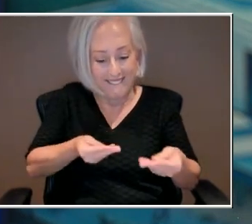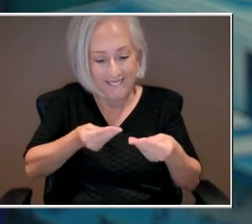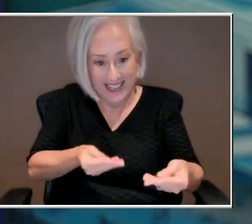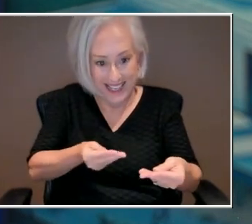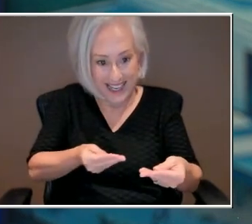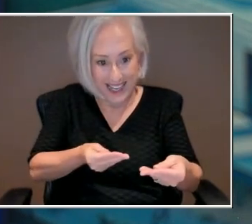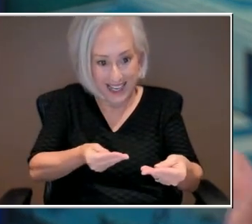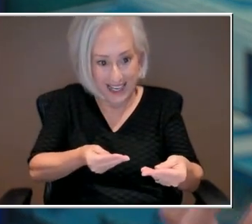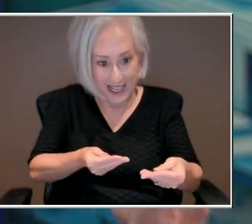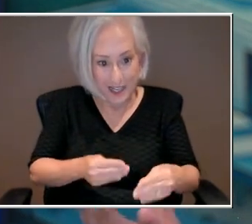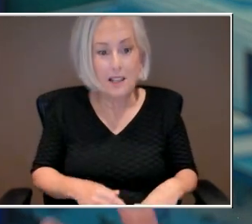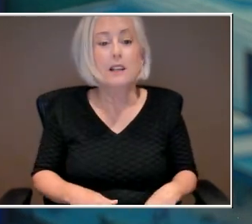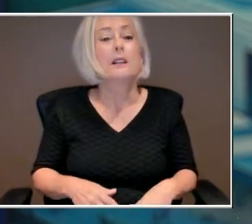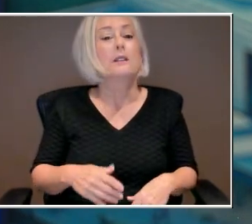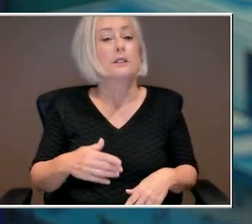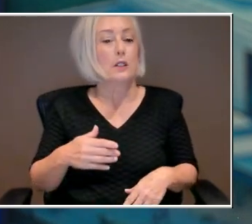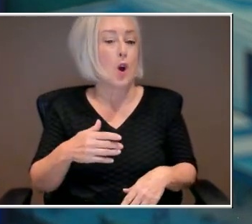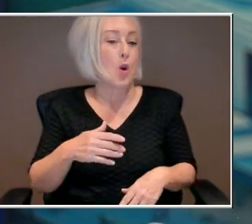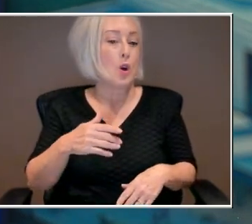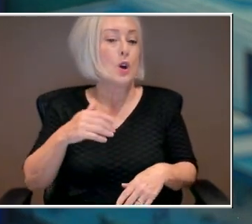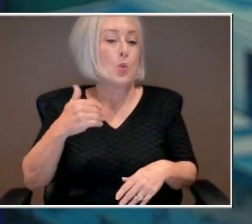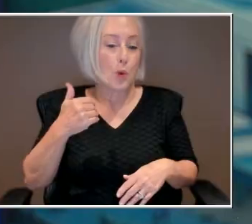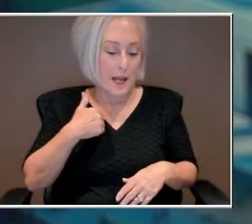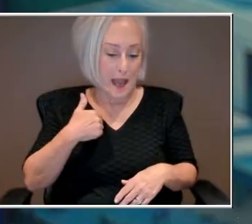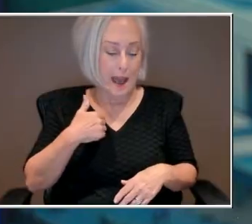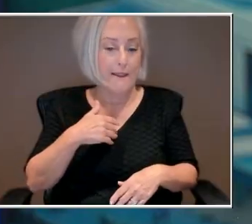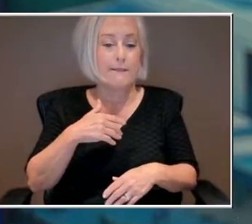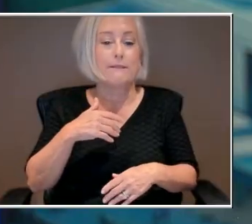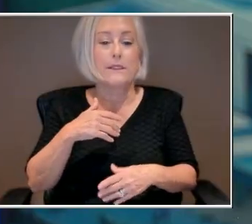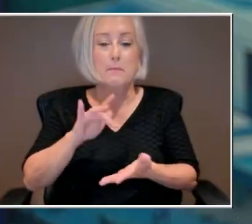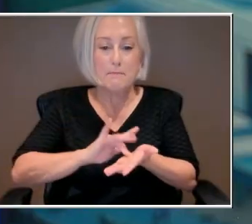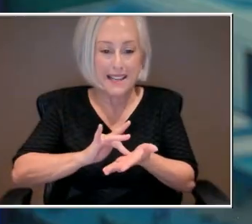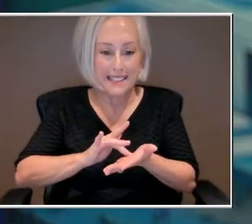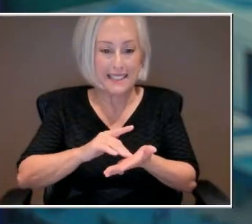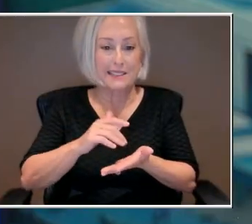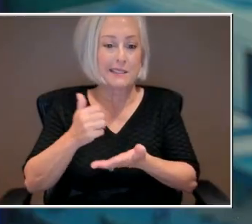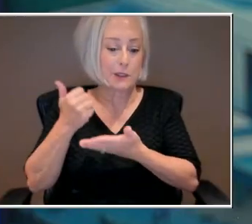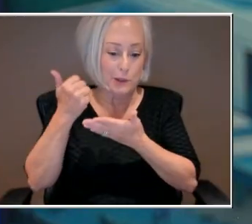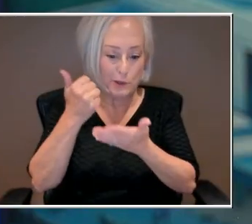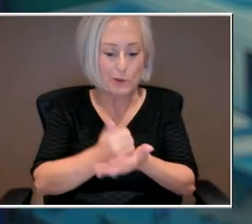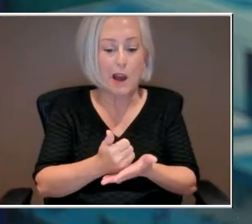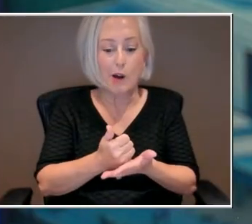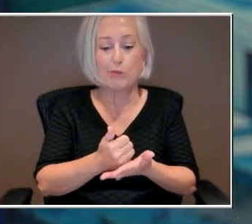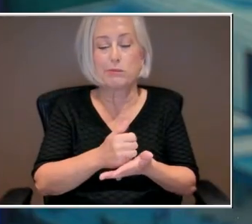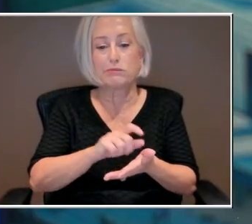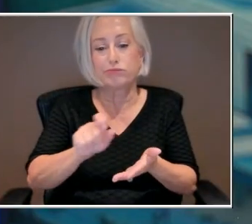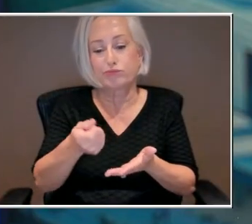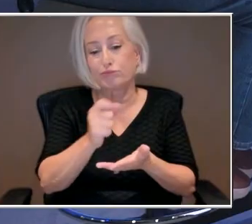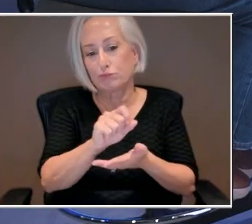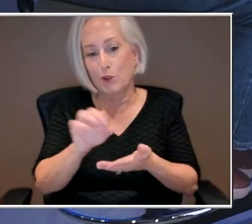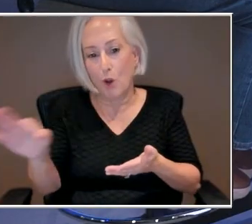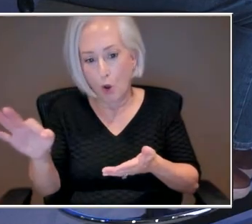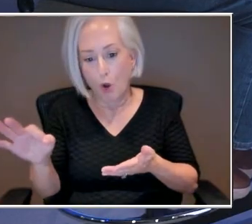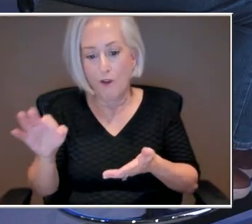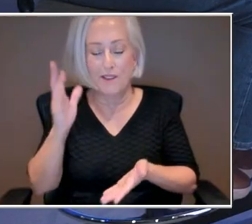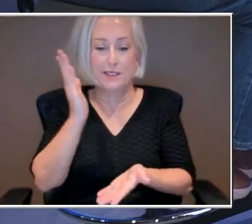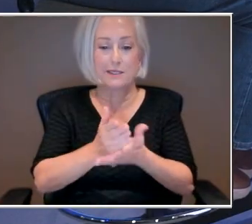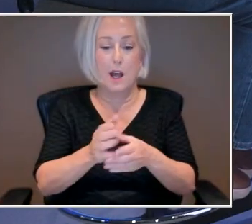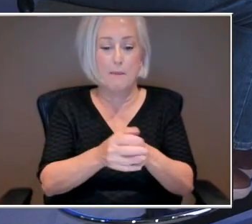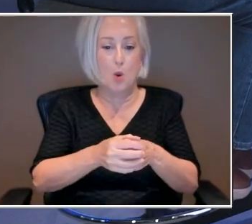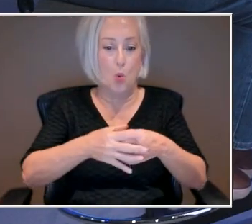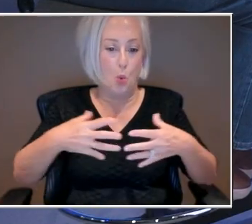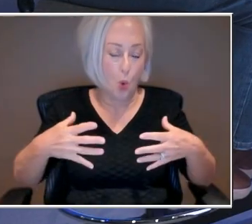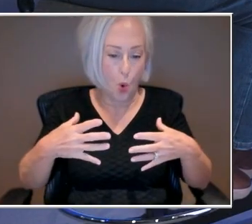we have to use things like chemotherapy and immunotherapy to target those cancer cells. And Jordon, you